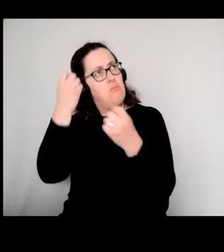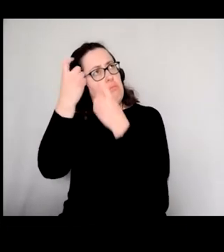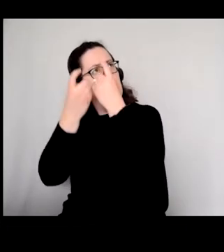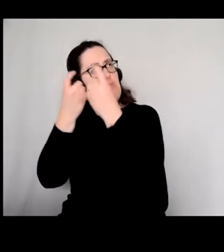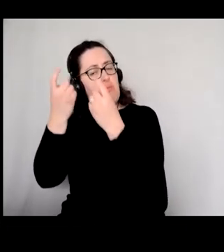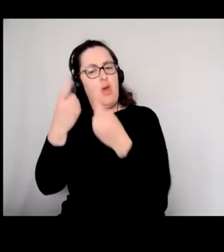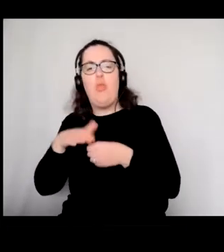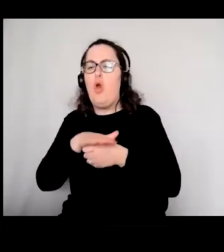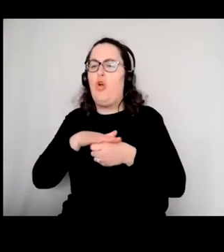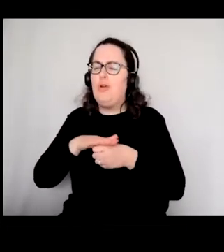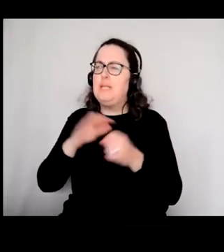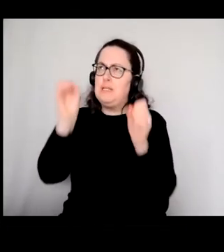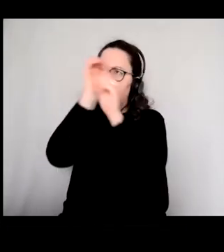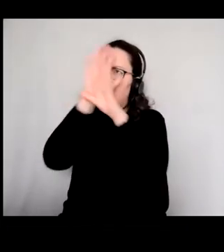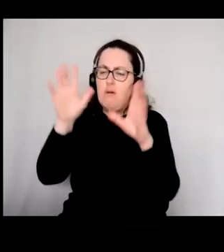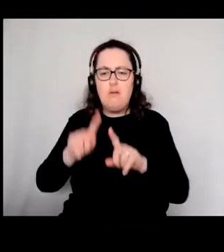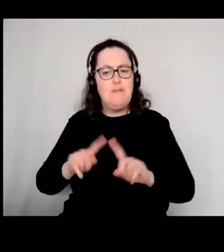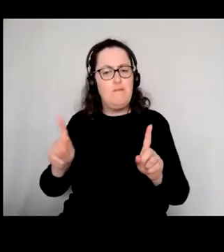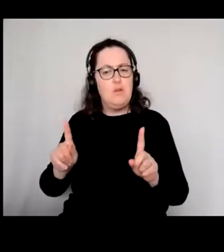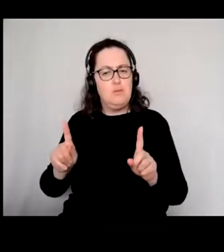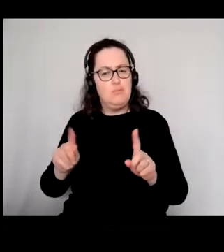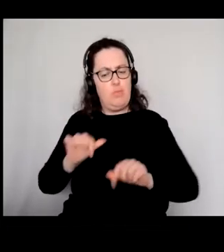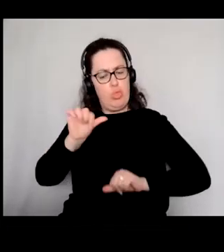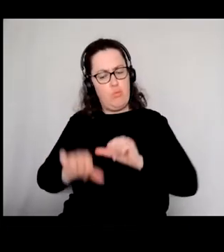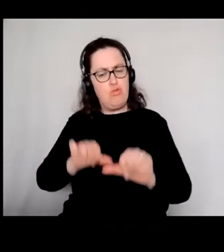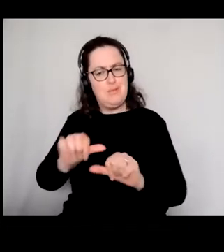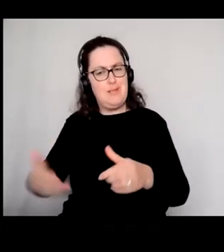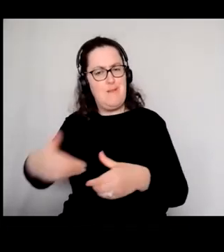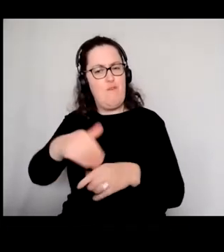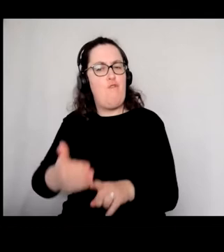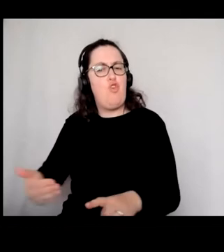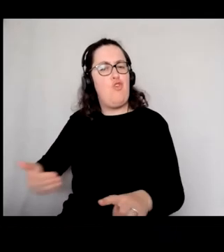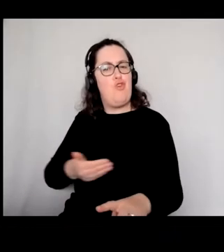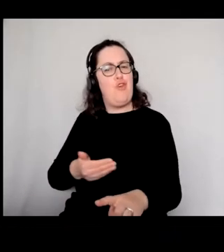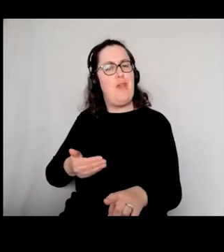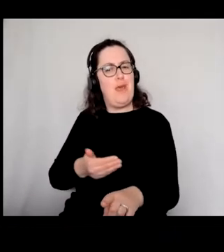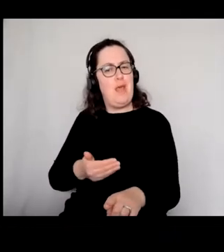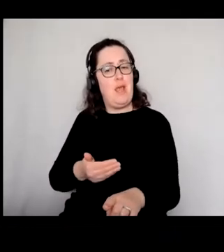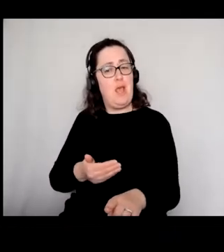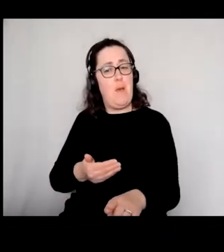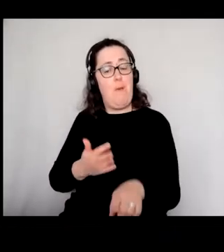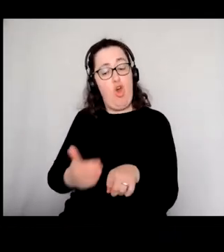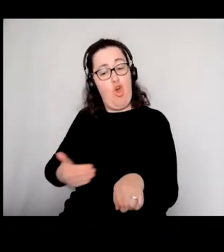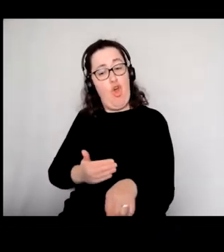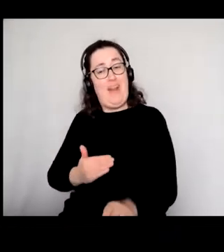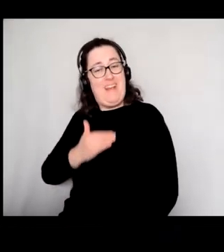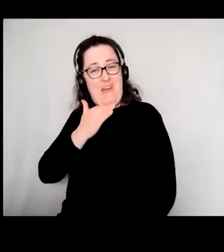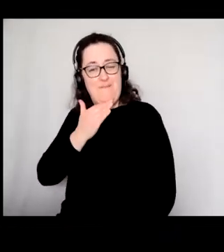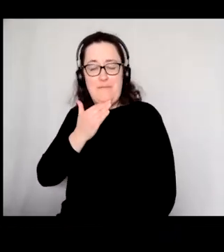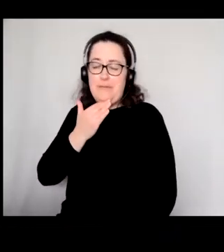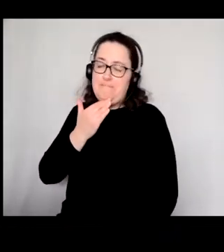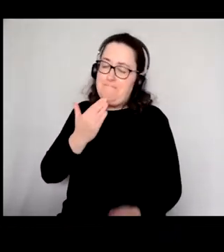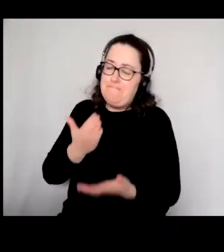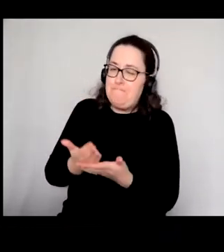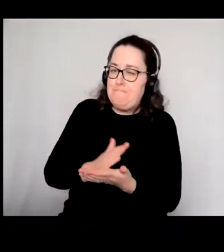context. And we were involved quite early at the beginning of the process, but maybe not early enough. And I think that's the thing